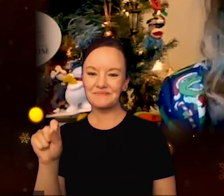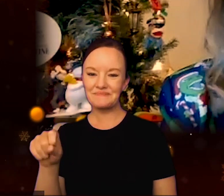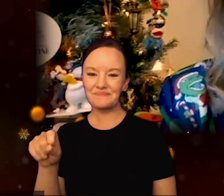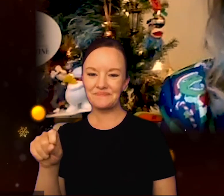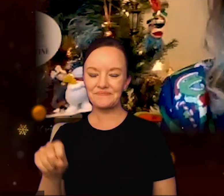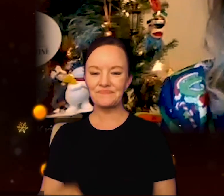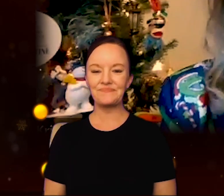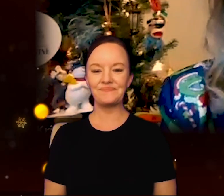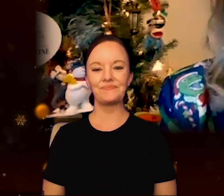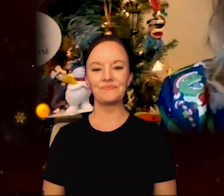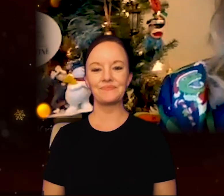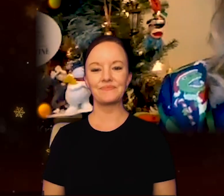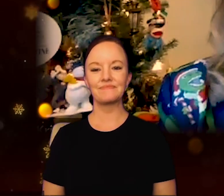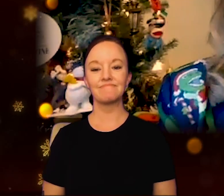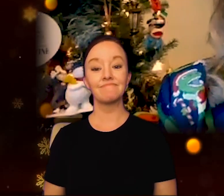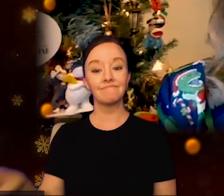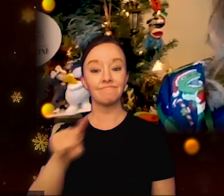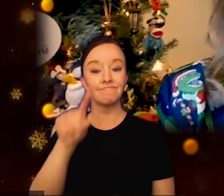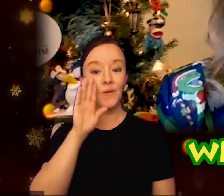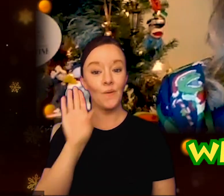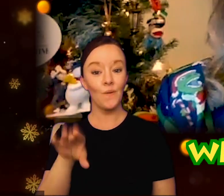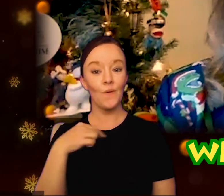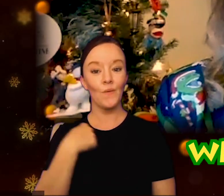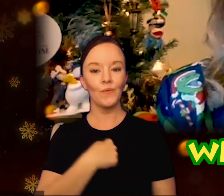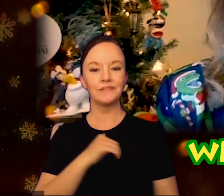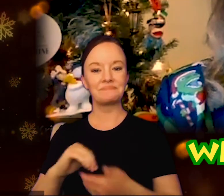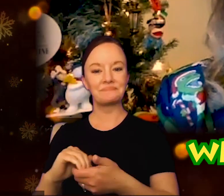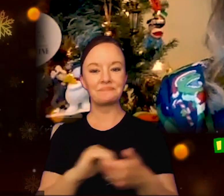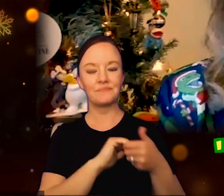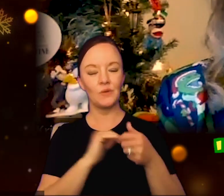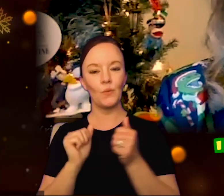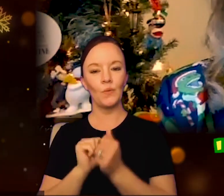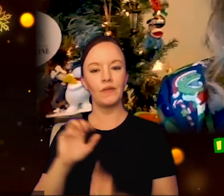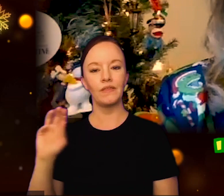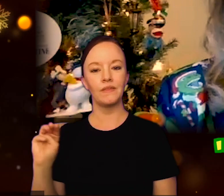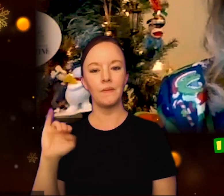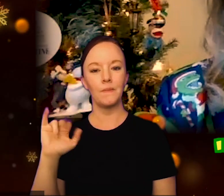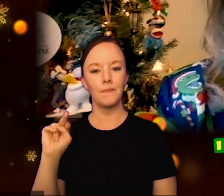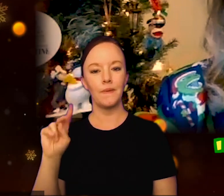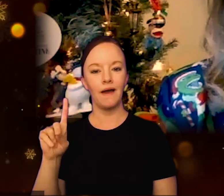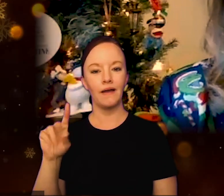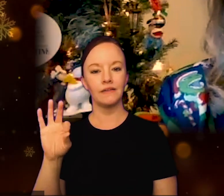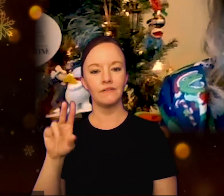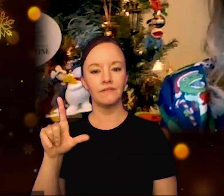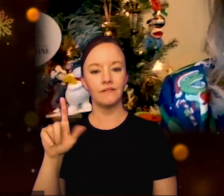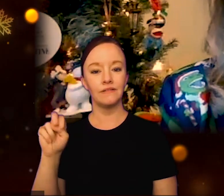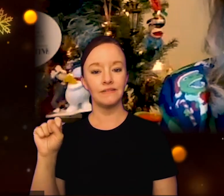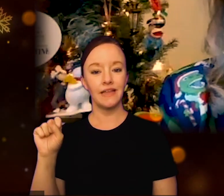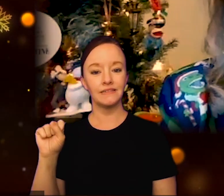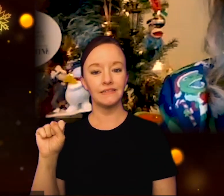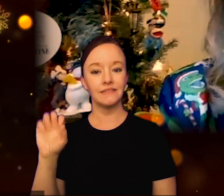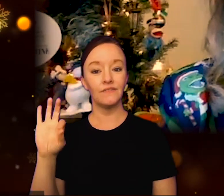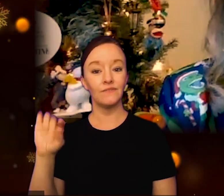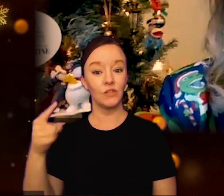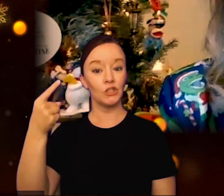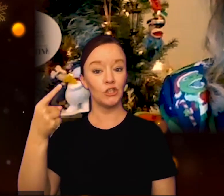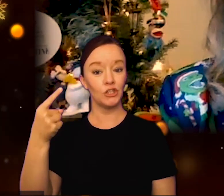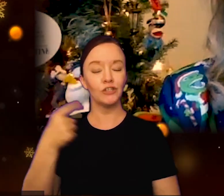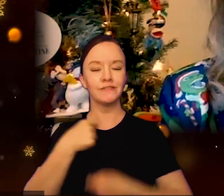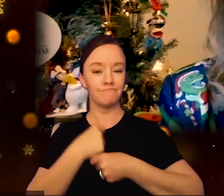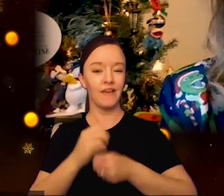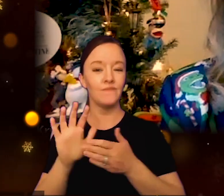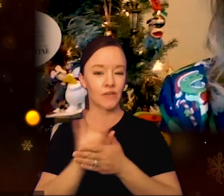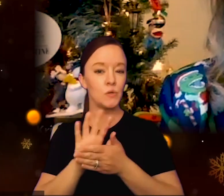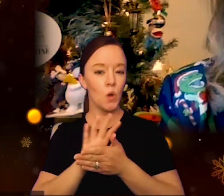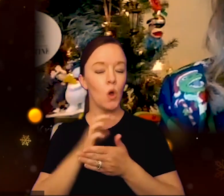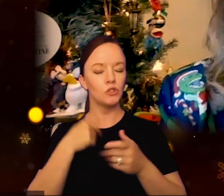Thank you. Yes. As you know, we collaborated with Mindfulness First to create videos that we sent to